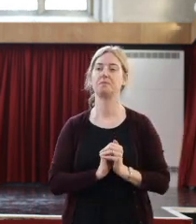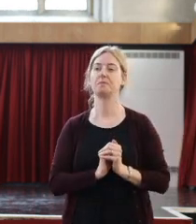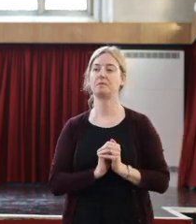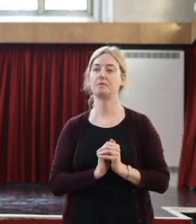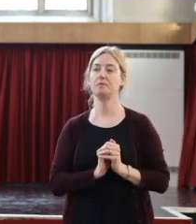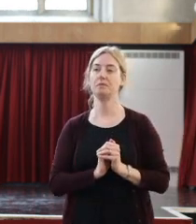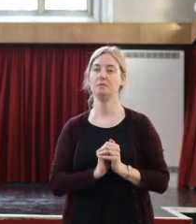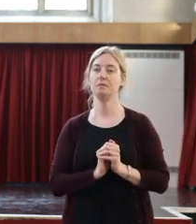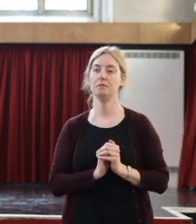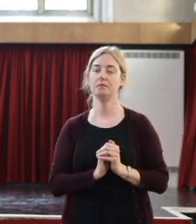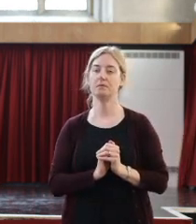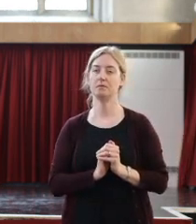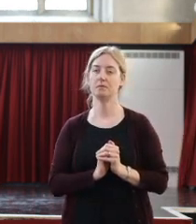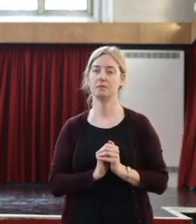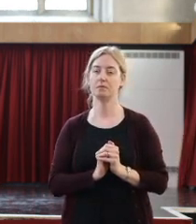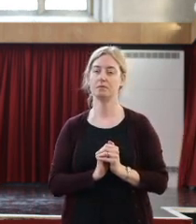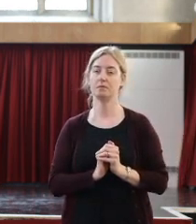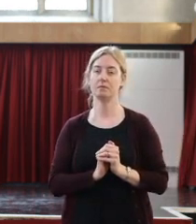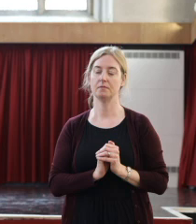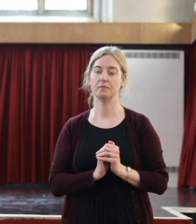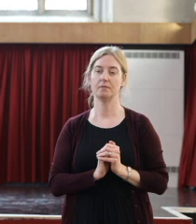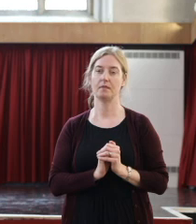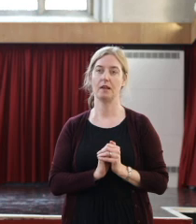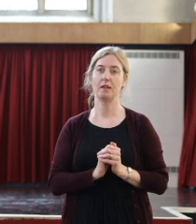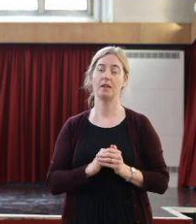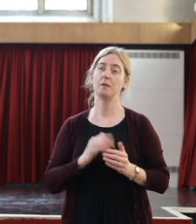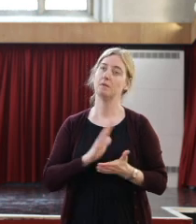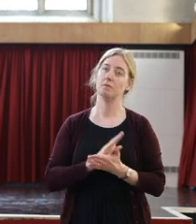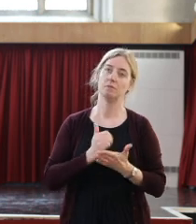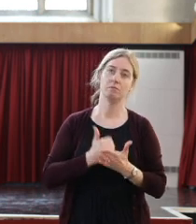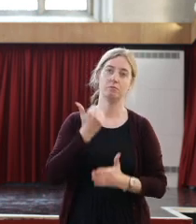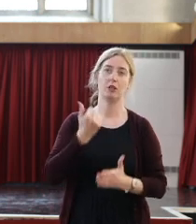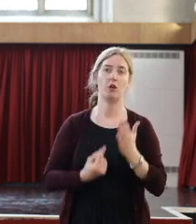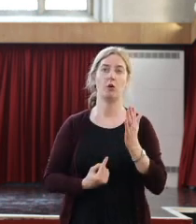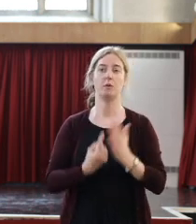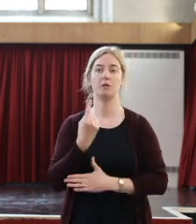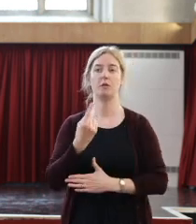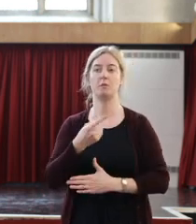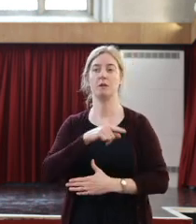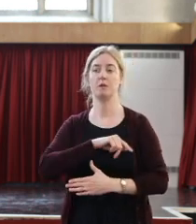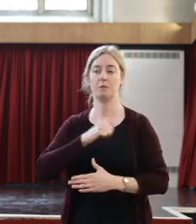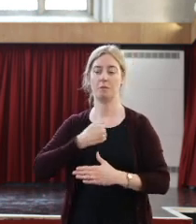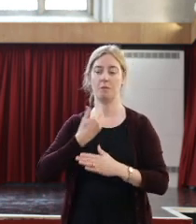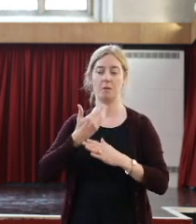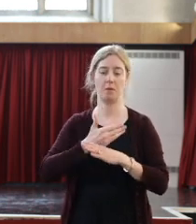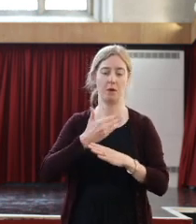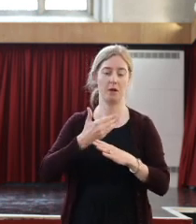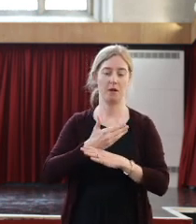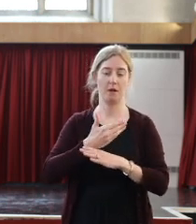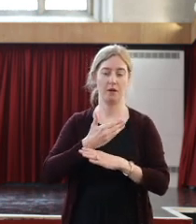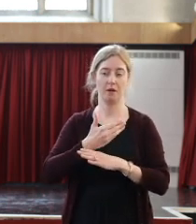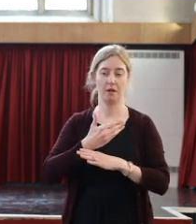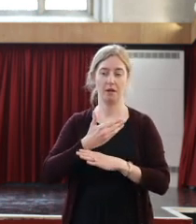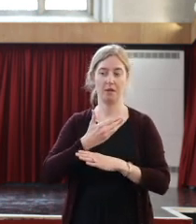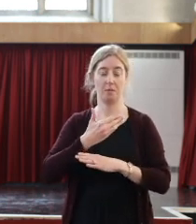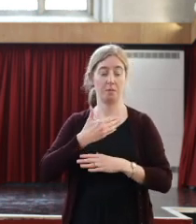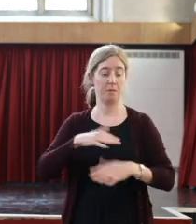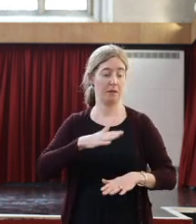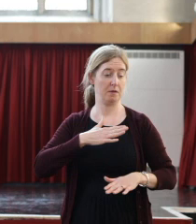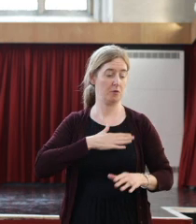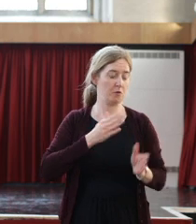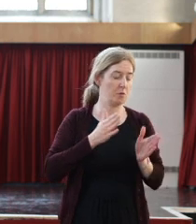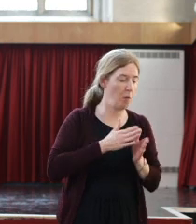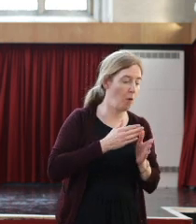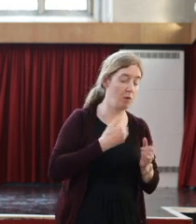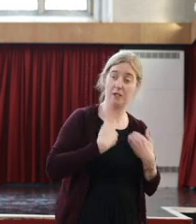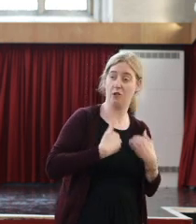I think this has been such a good opportunity because it's taken my work from kind of the small scale